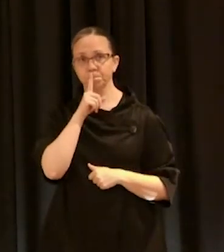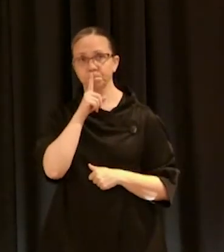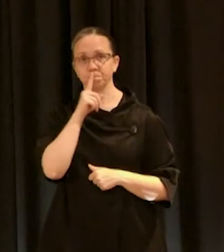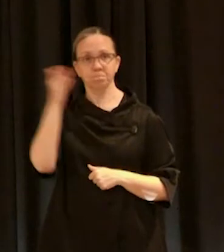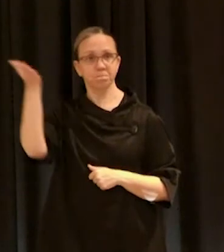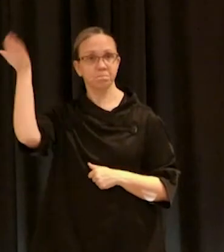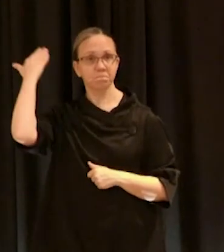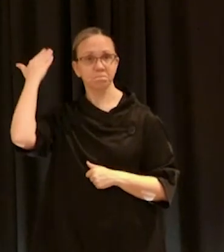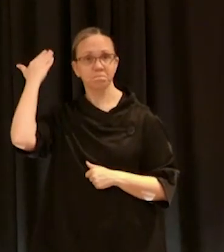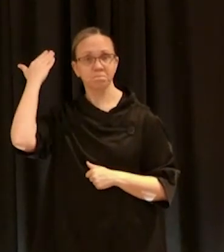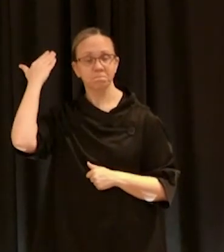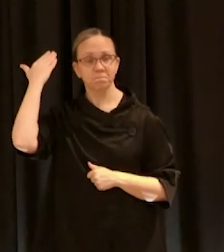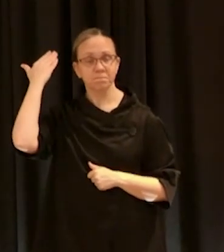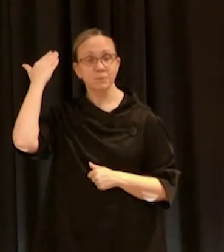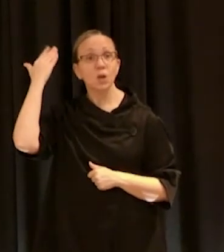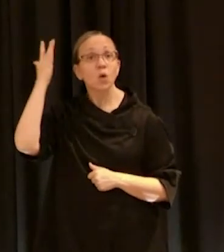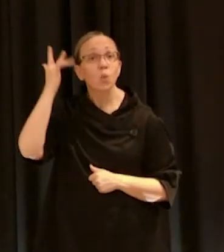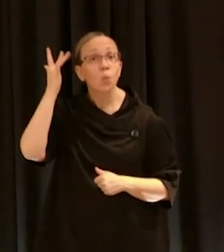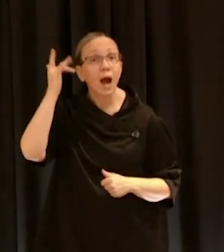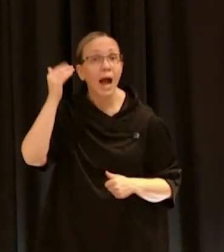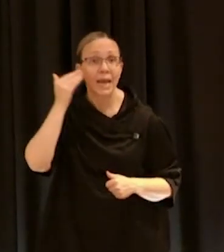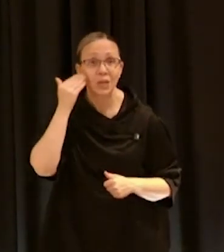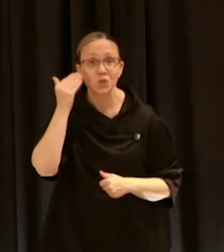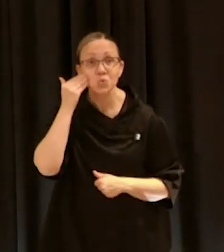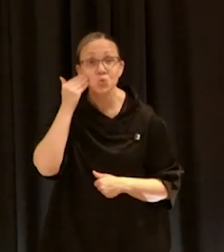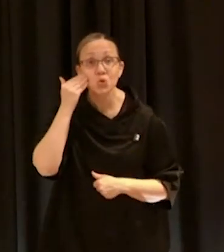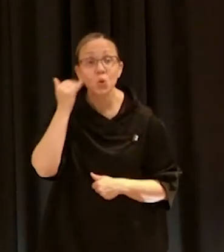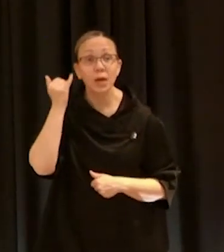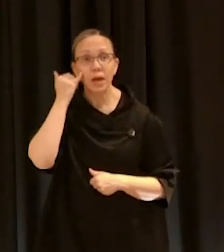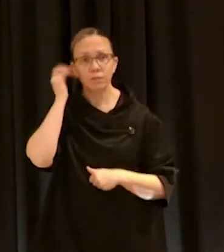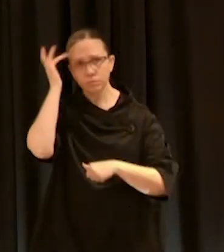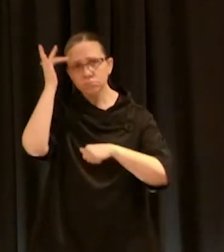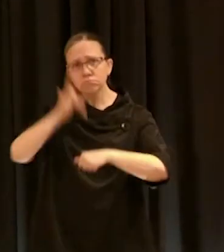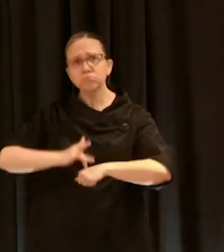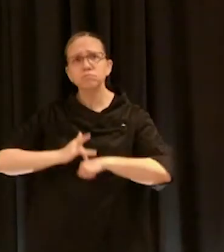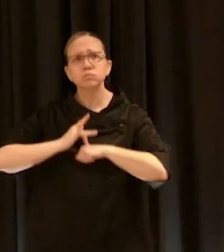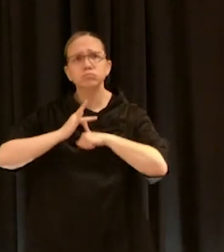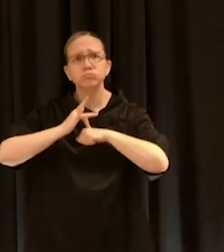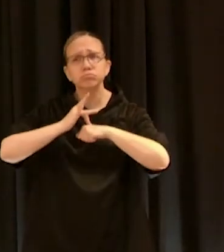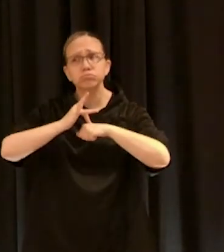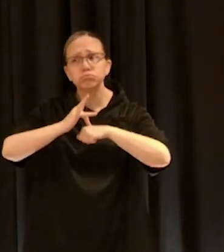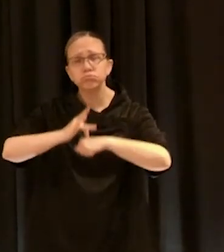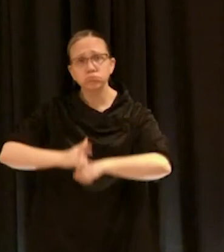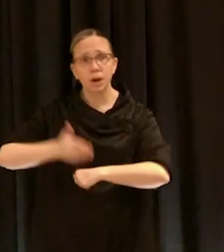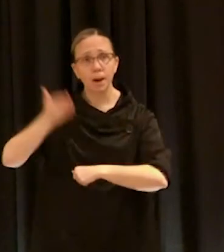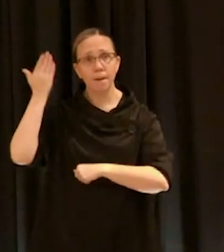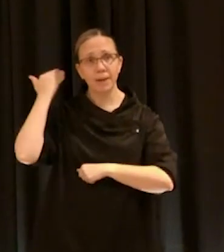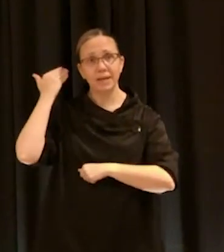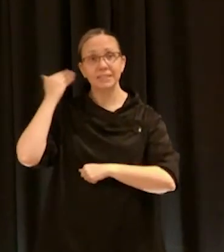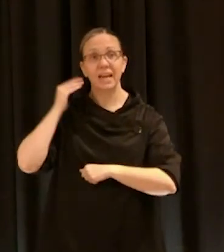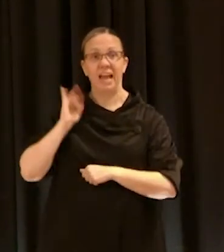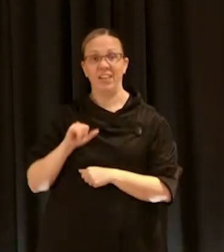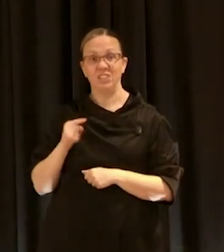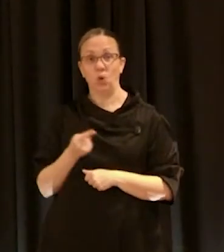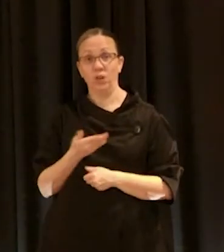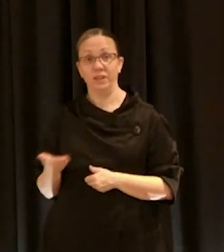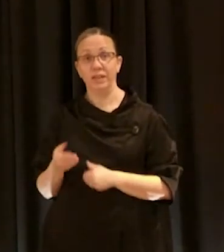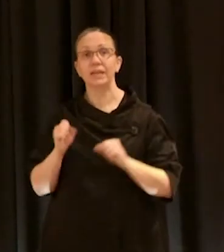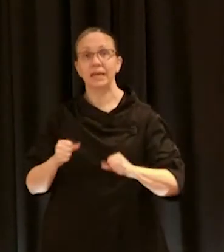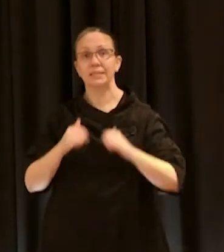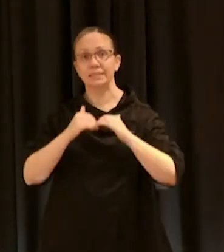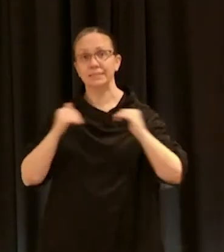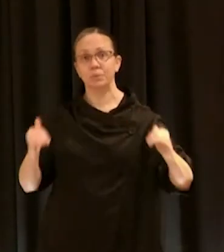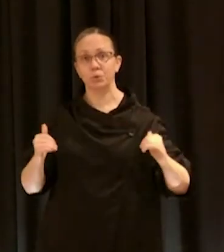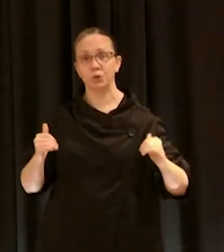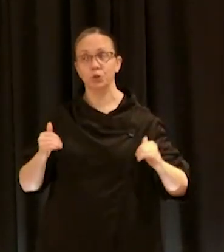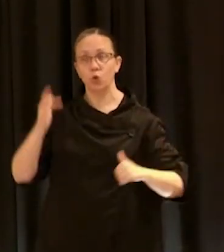the past, because he knew that if you dwelled in your past, that's the only thing that can